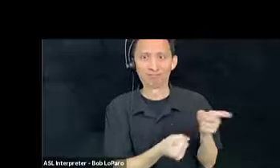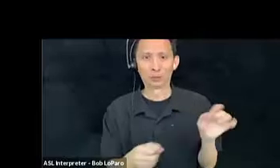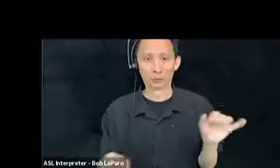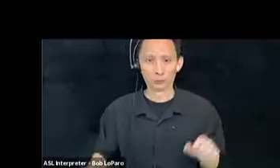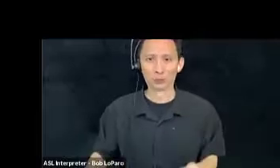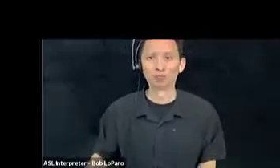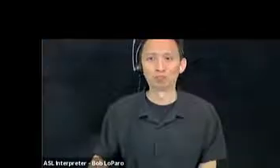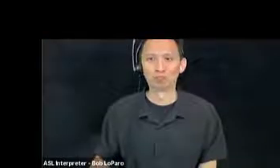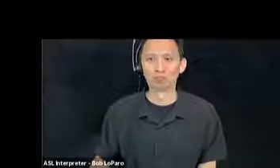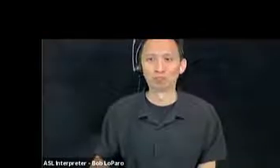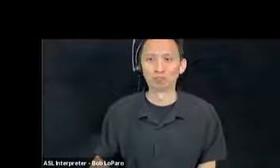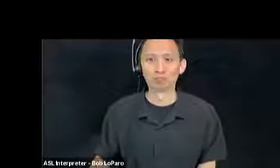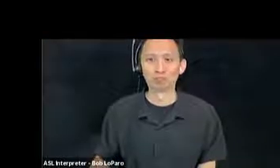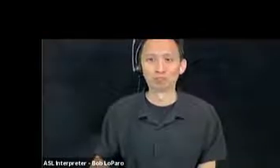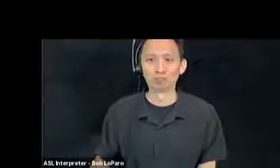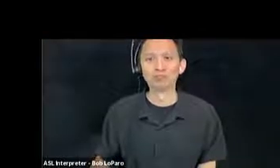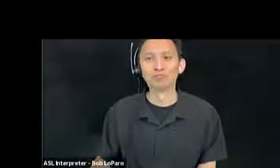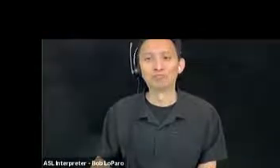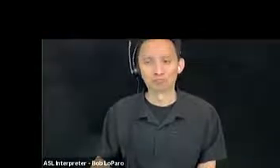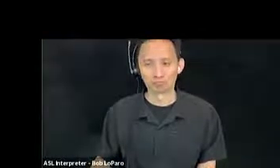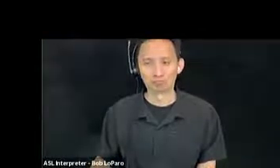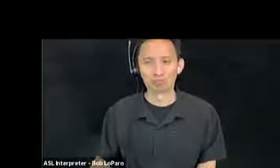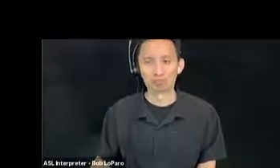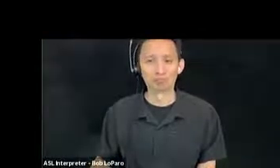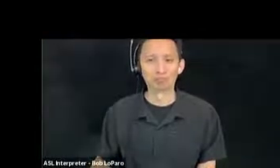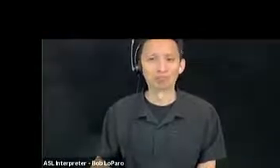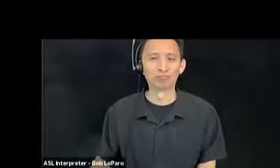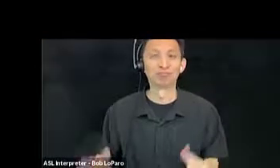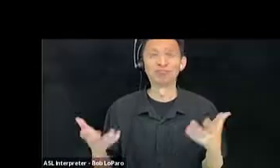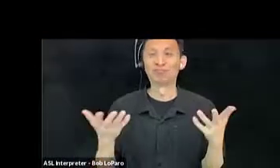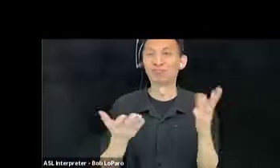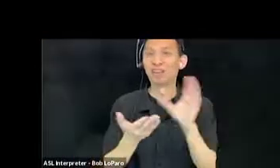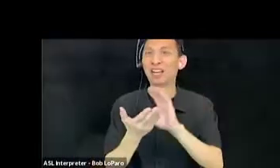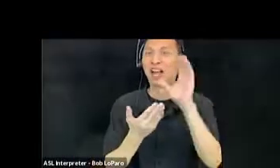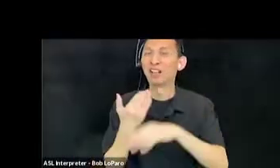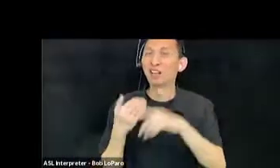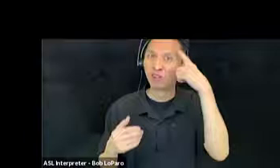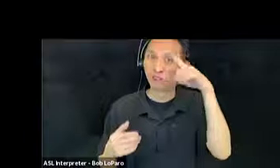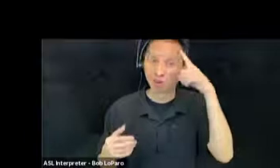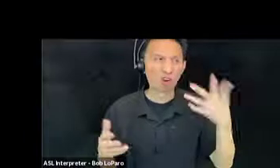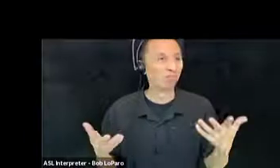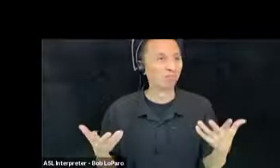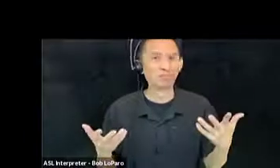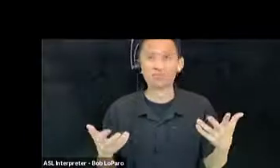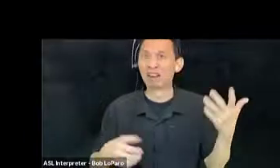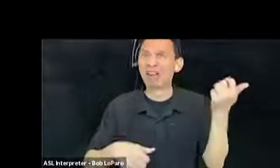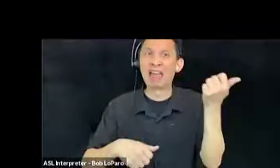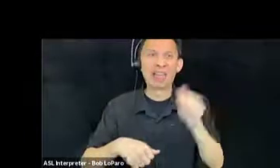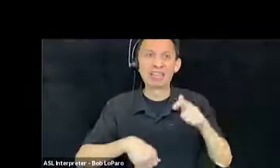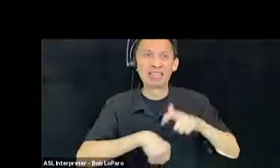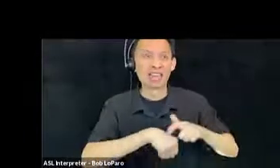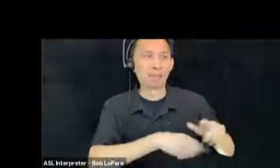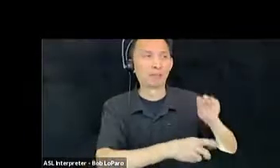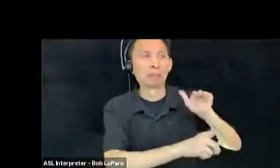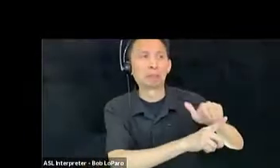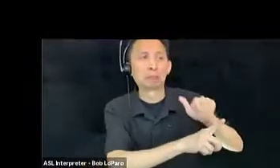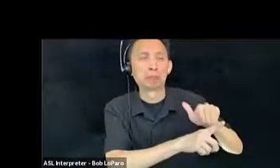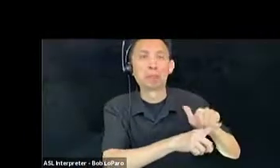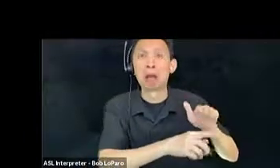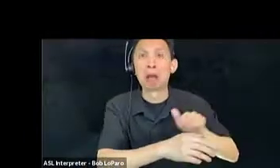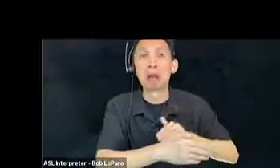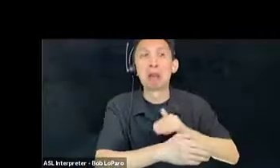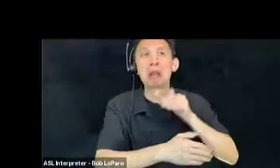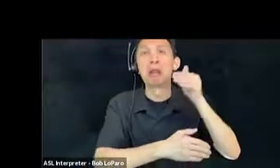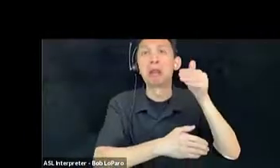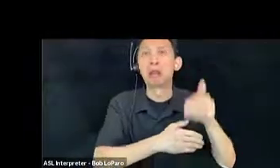So calendars can be used anywhere that a child needs to know what's coming next. So we can use them in the home. And